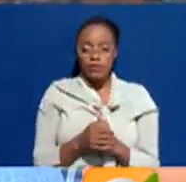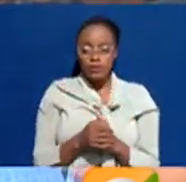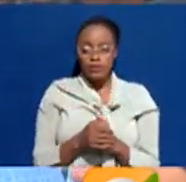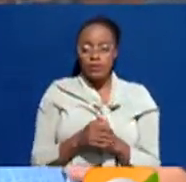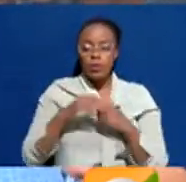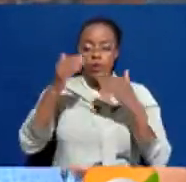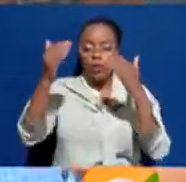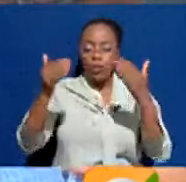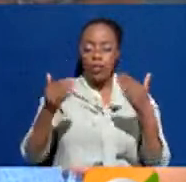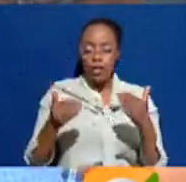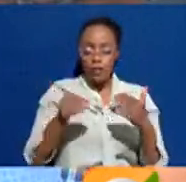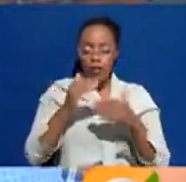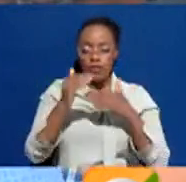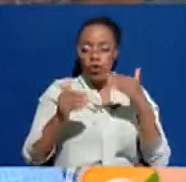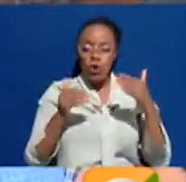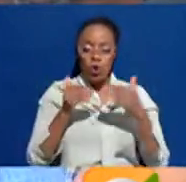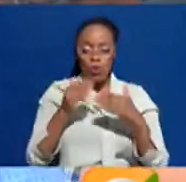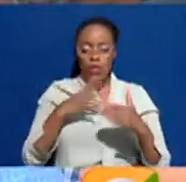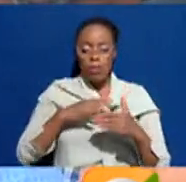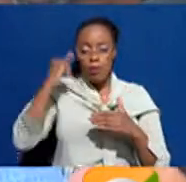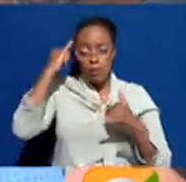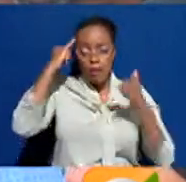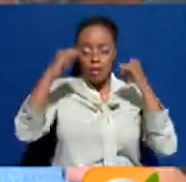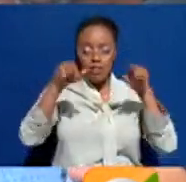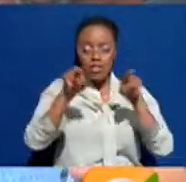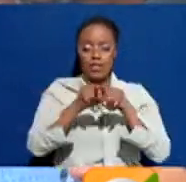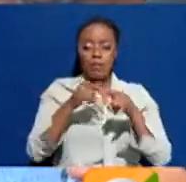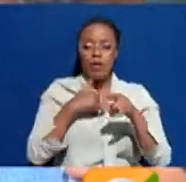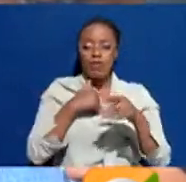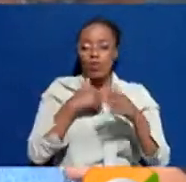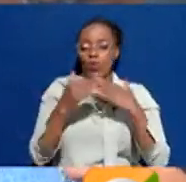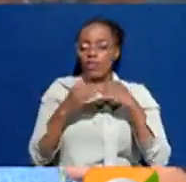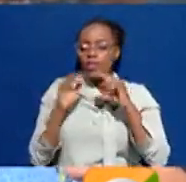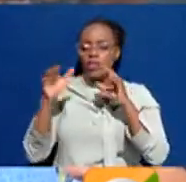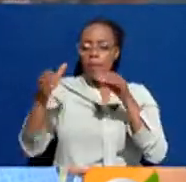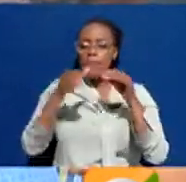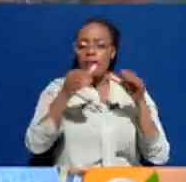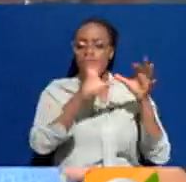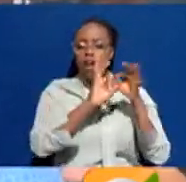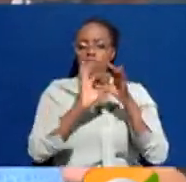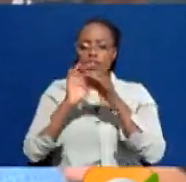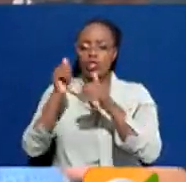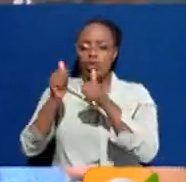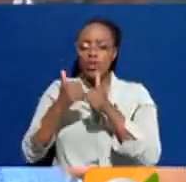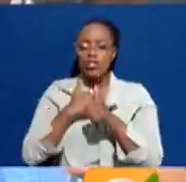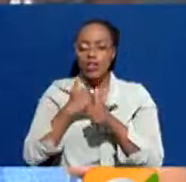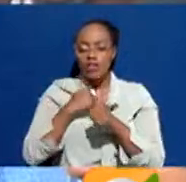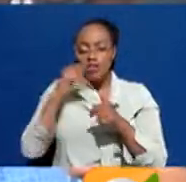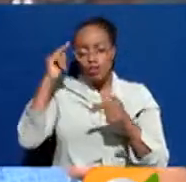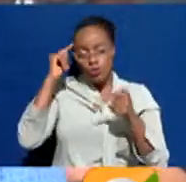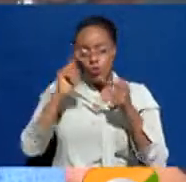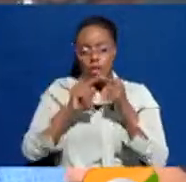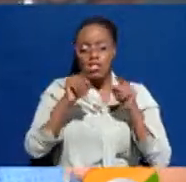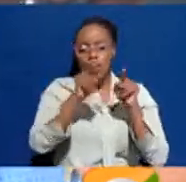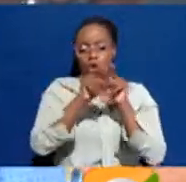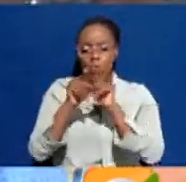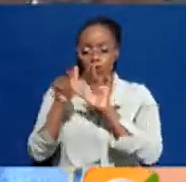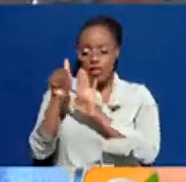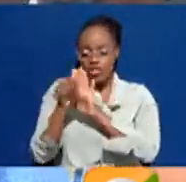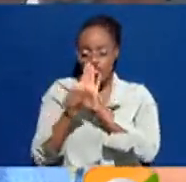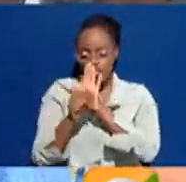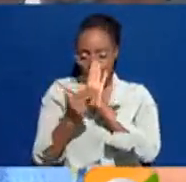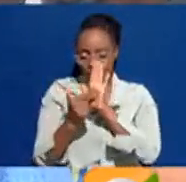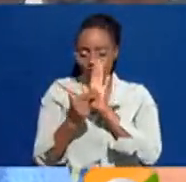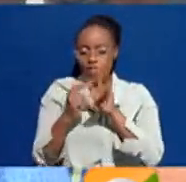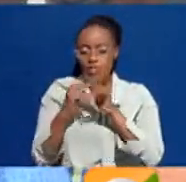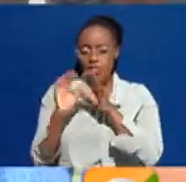We welcome all like-minded leaders, regardless of party affiliations, towards a common agenda